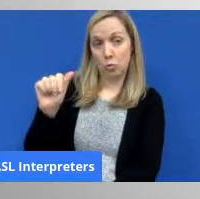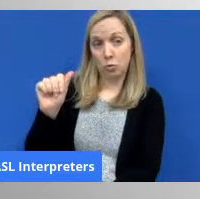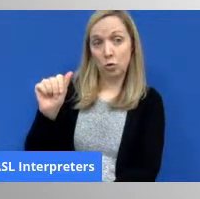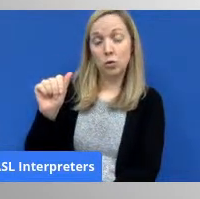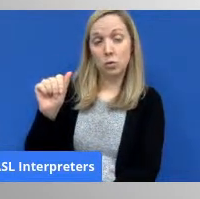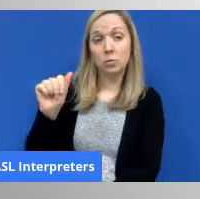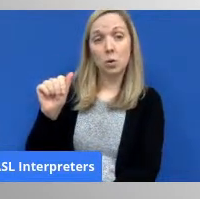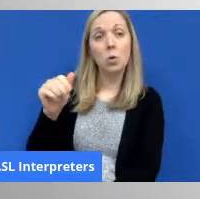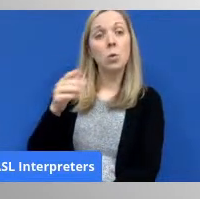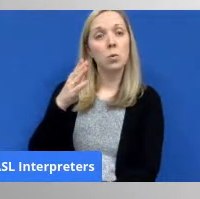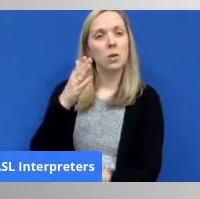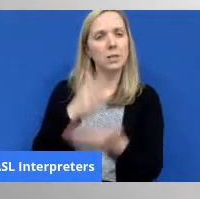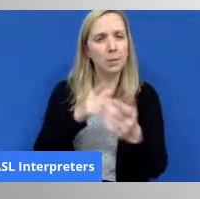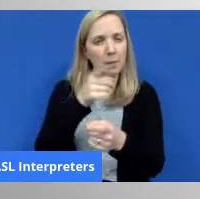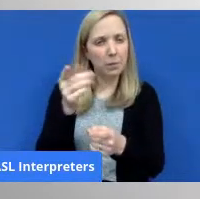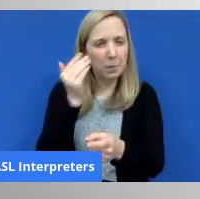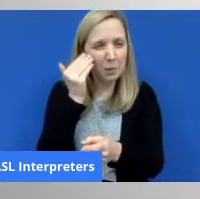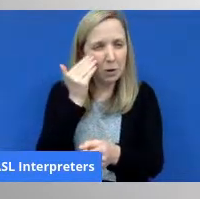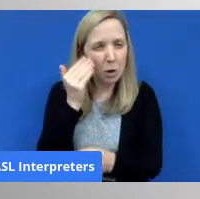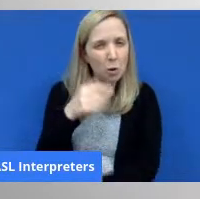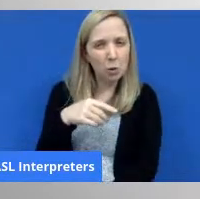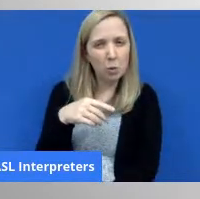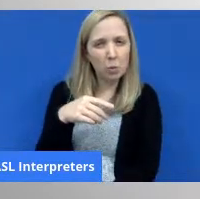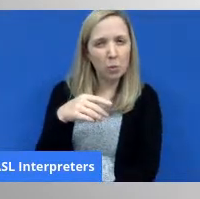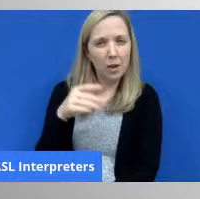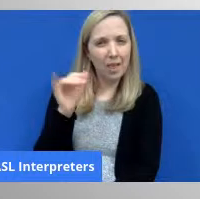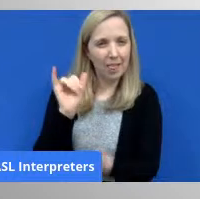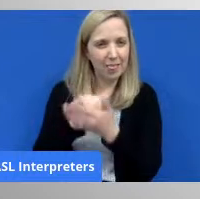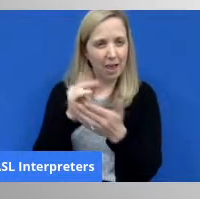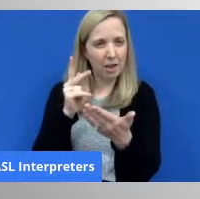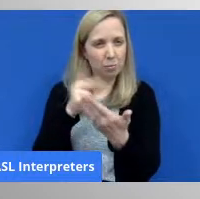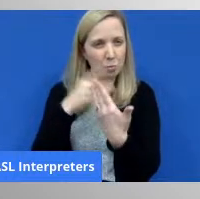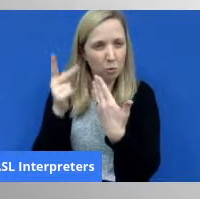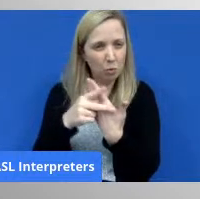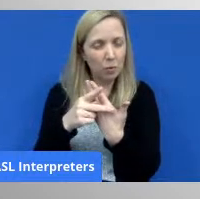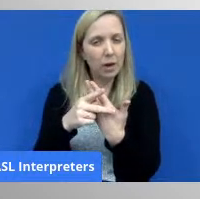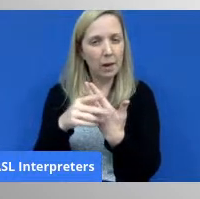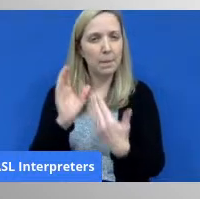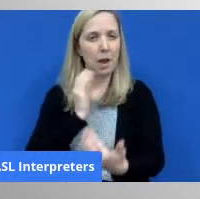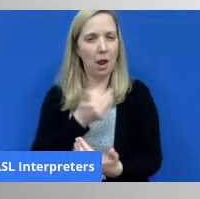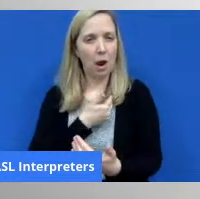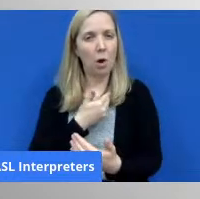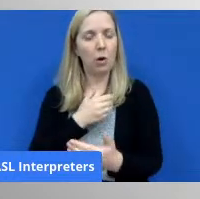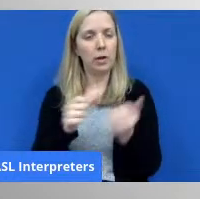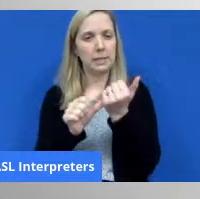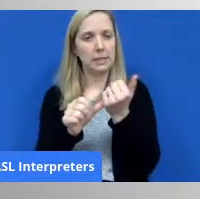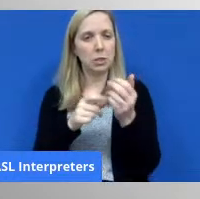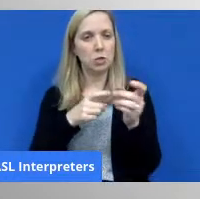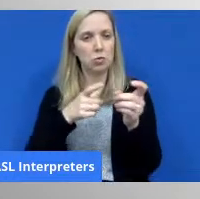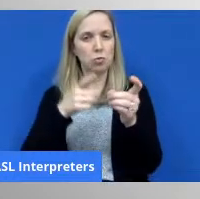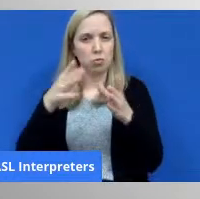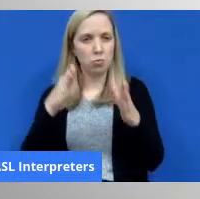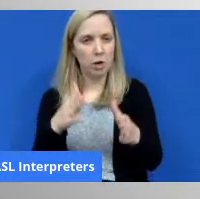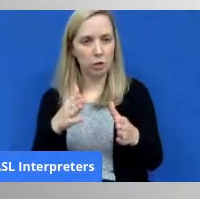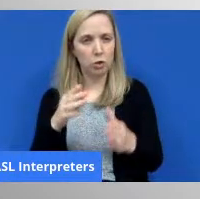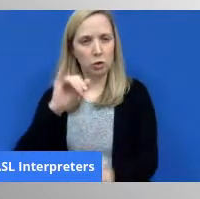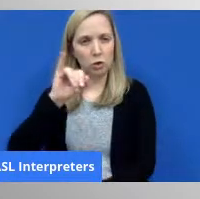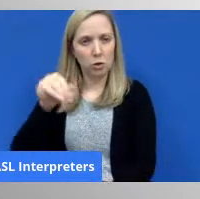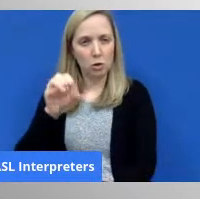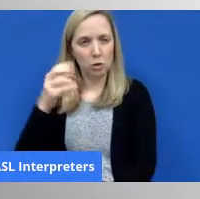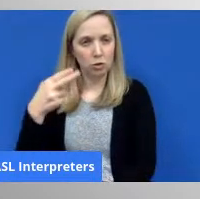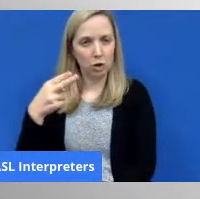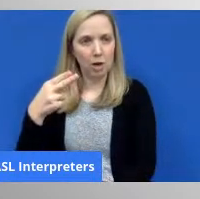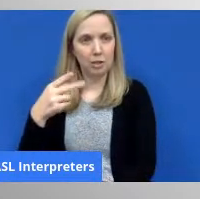you probably know Josh Podvin, who's our Assistant Director for Community Partnerships, because he's always out talking about